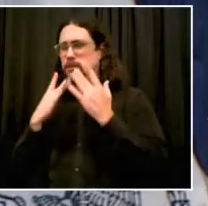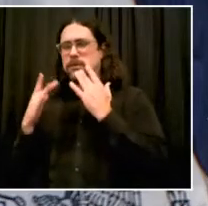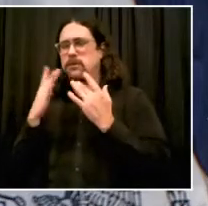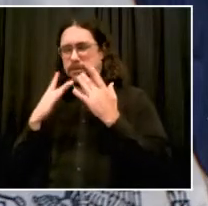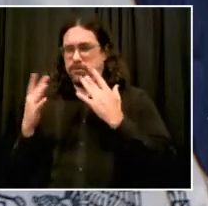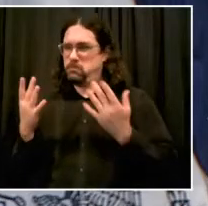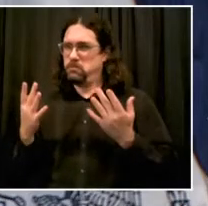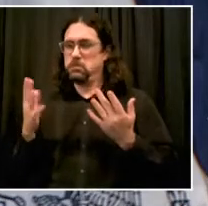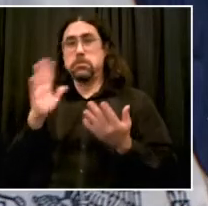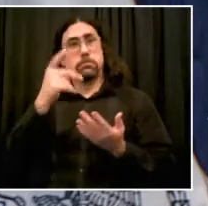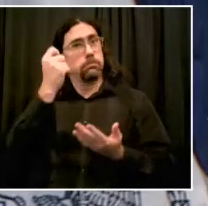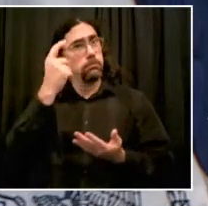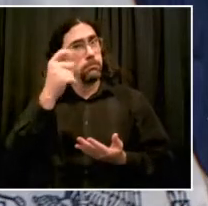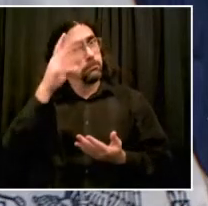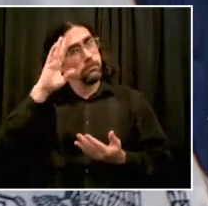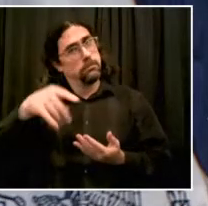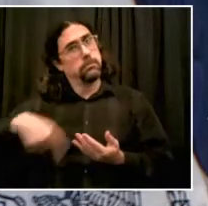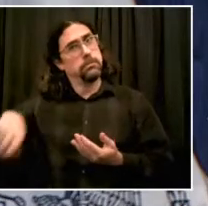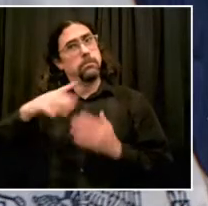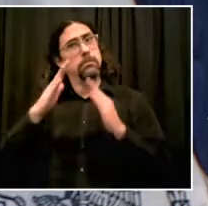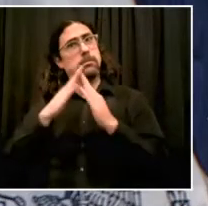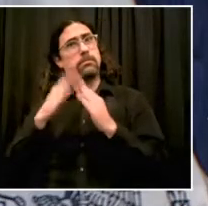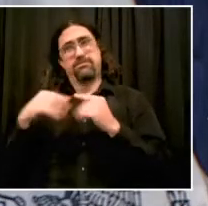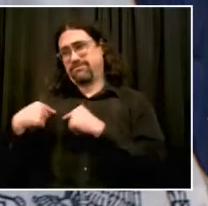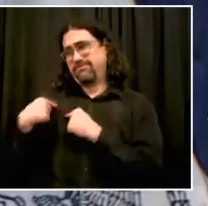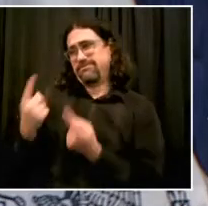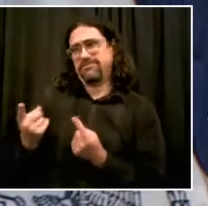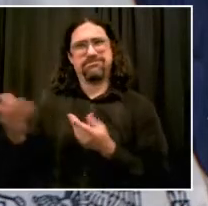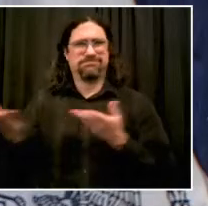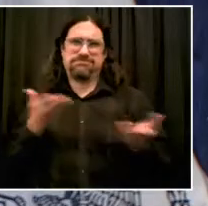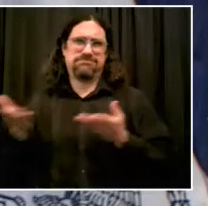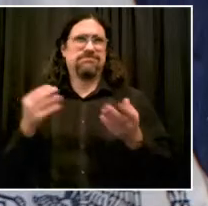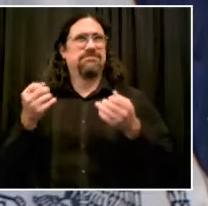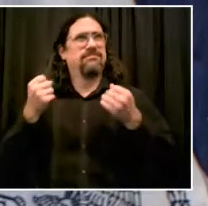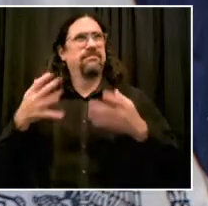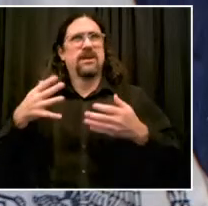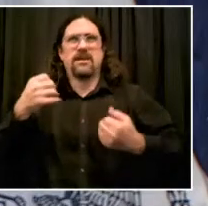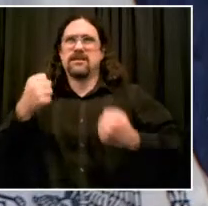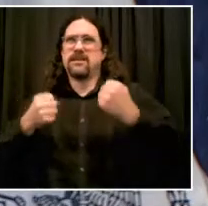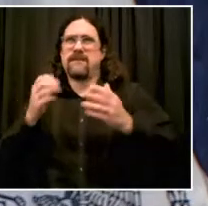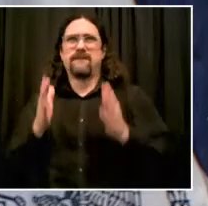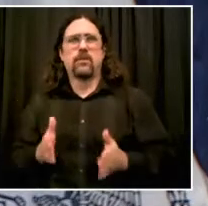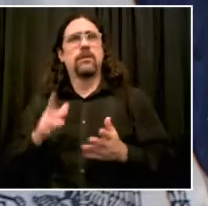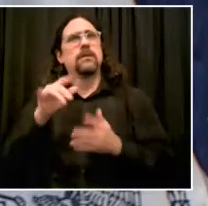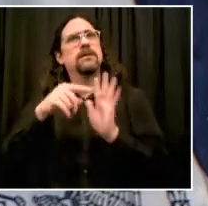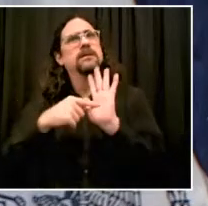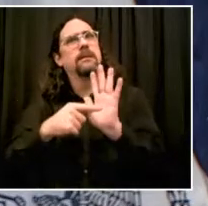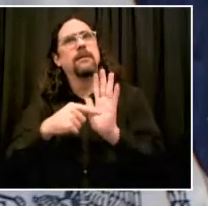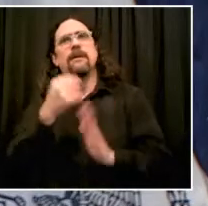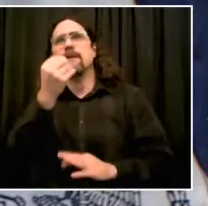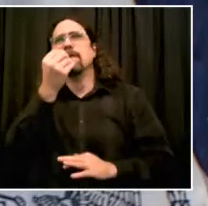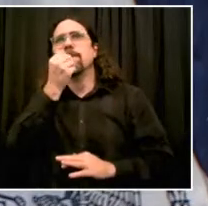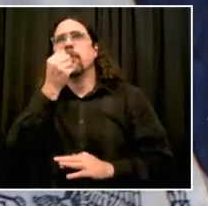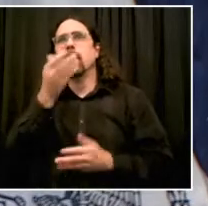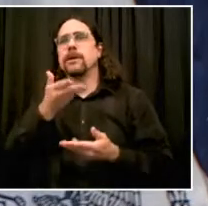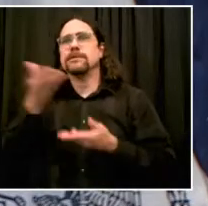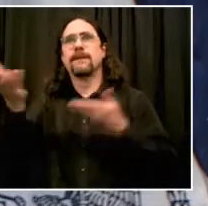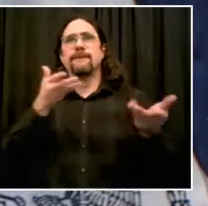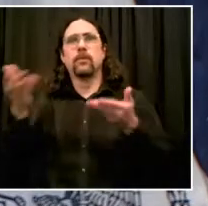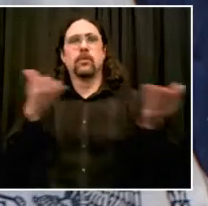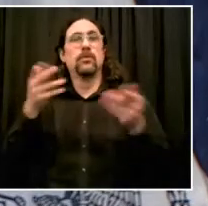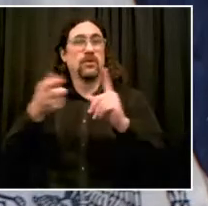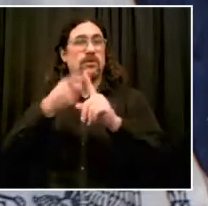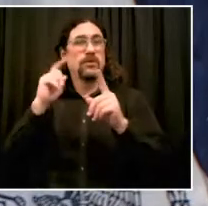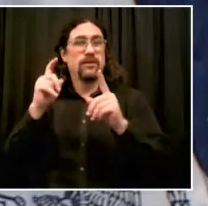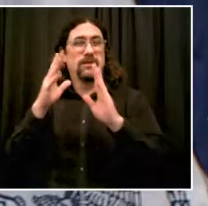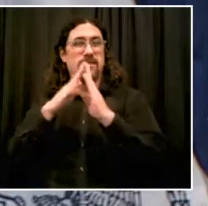really needs to come with federal dollars, especially in light of our fiscal crisis. But I think it's important to recognize, and again, we are 3 months away from an election.